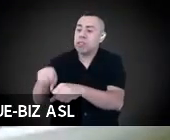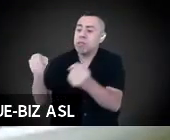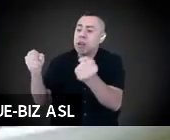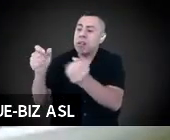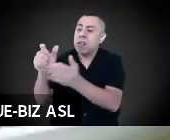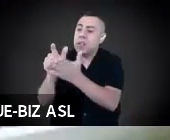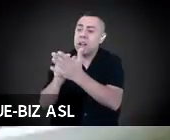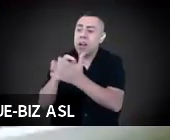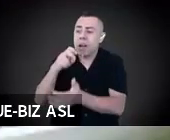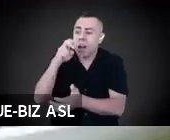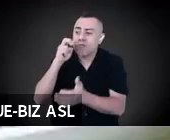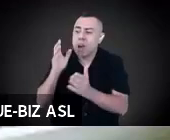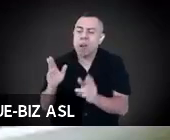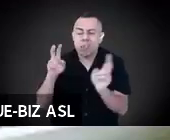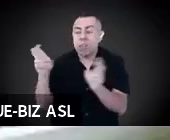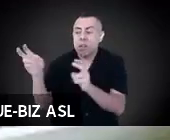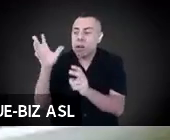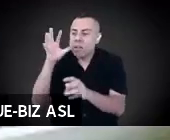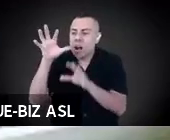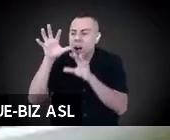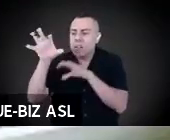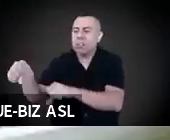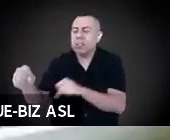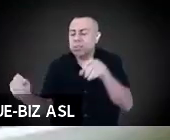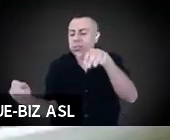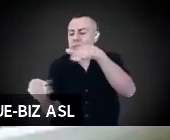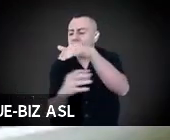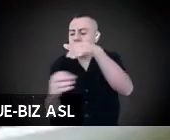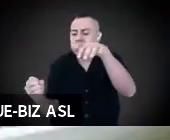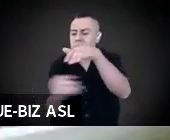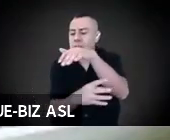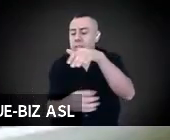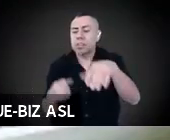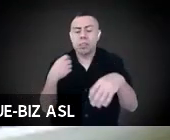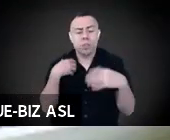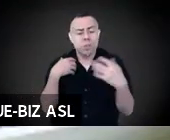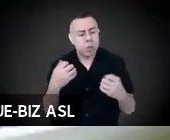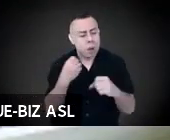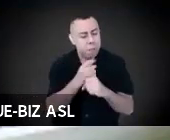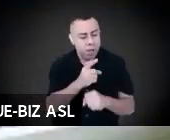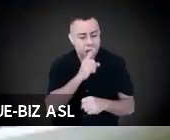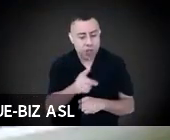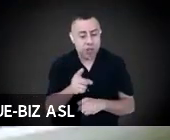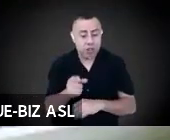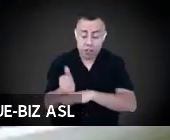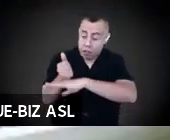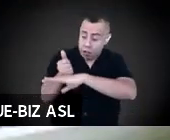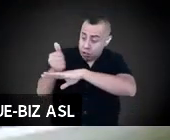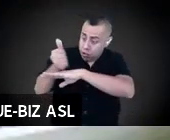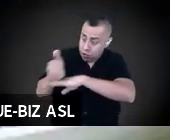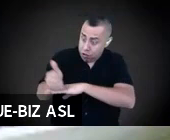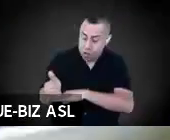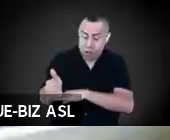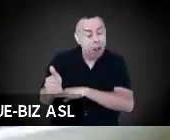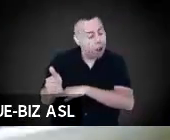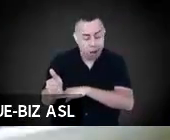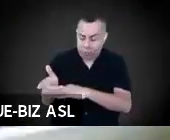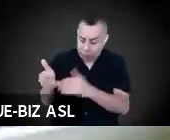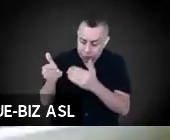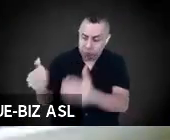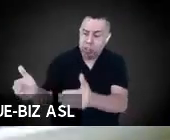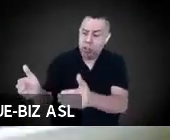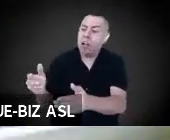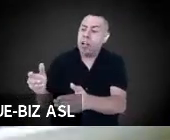stick, regardless if this is the right person or the wrong person. Not going any further, too often it's